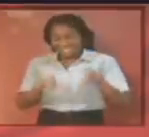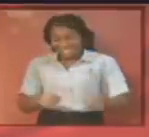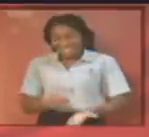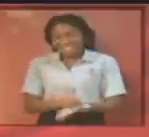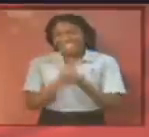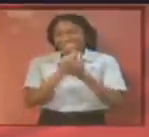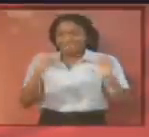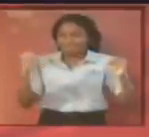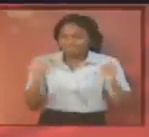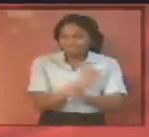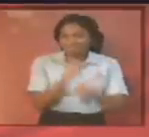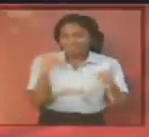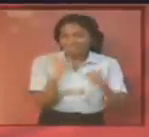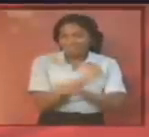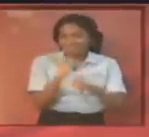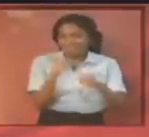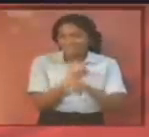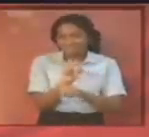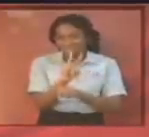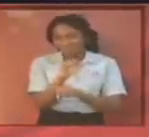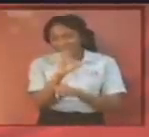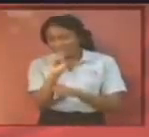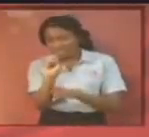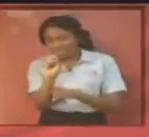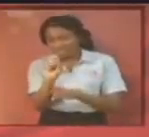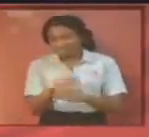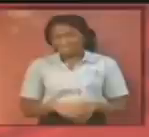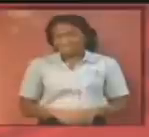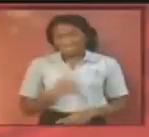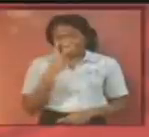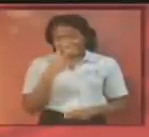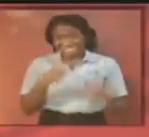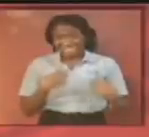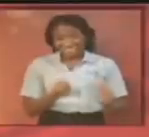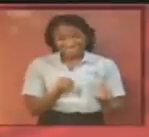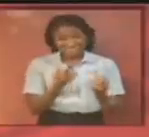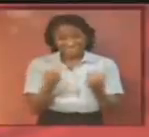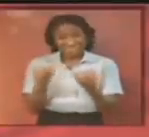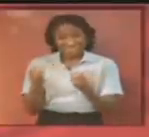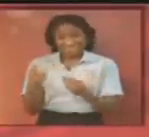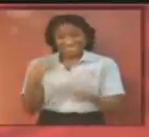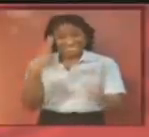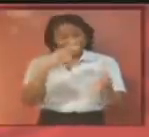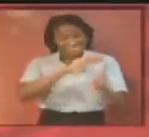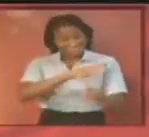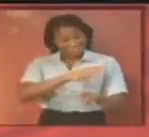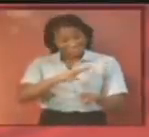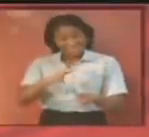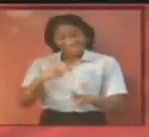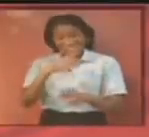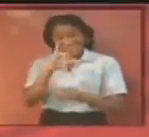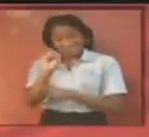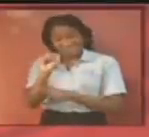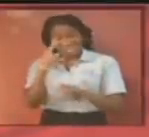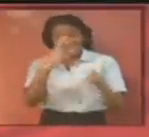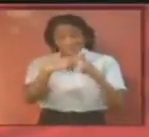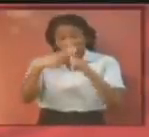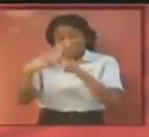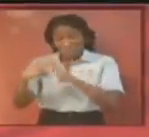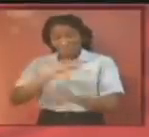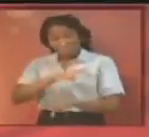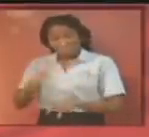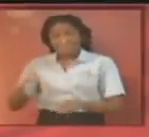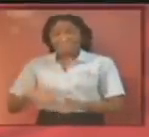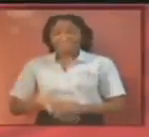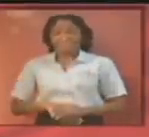of these variants, because they're quite a mouthful. So the next vaccine we received in Trinidad and Tobago